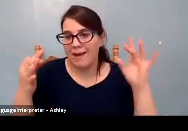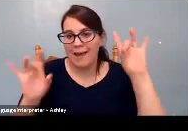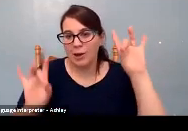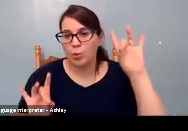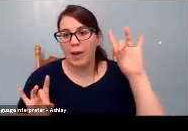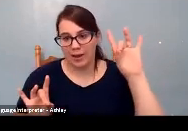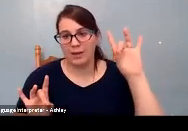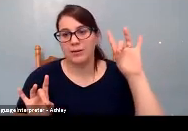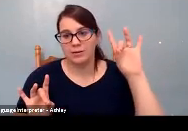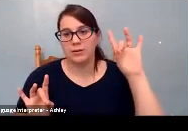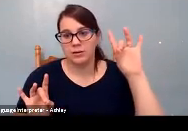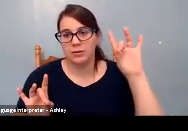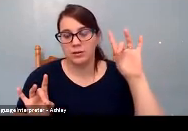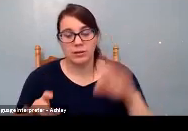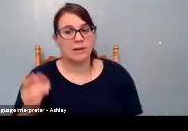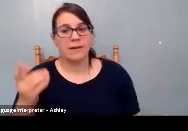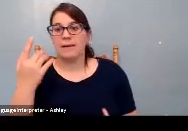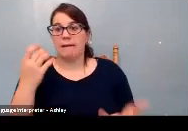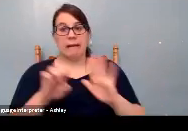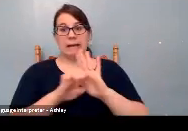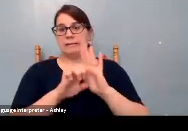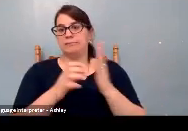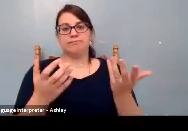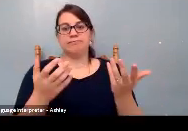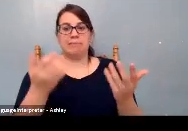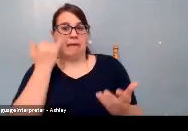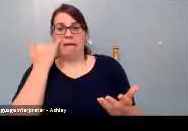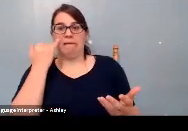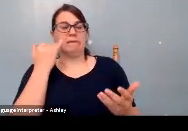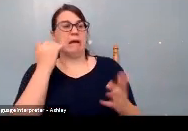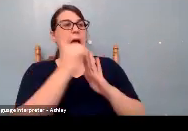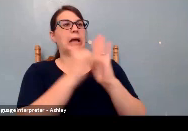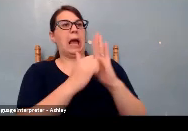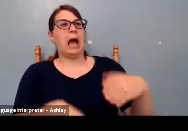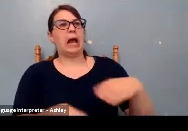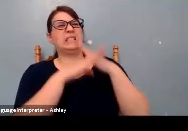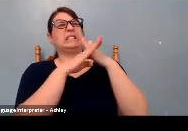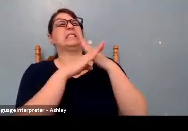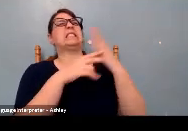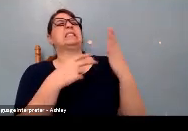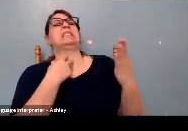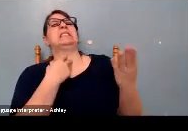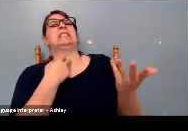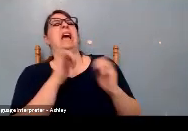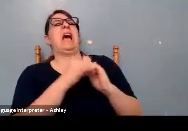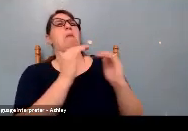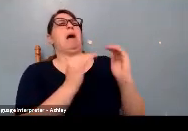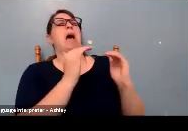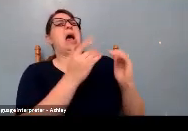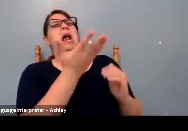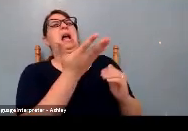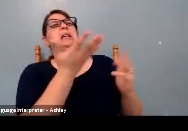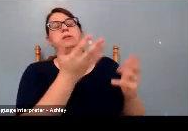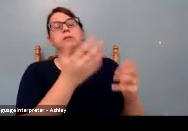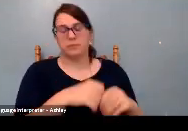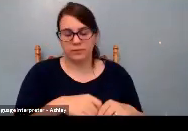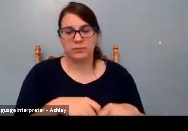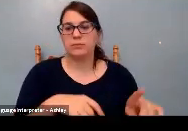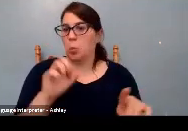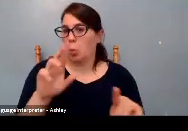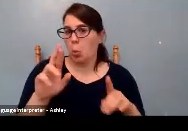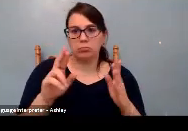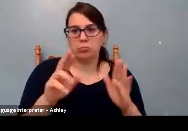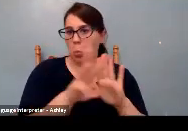For example, if you're locked out of your account and you need a quick account balance, or you're wanting to check on a